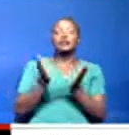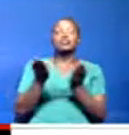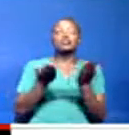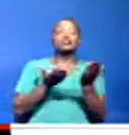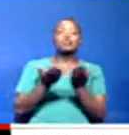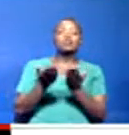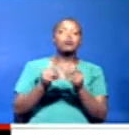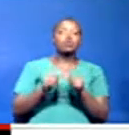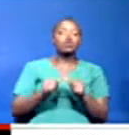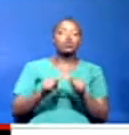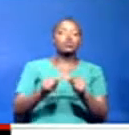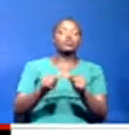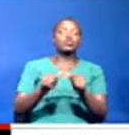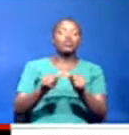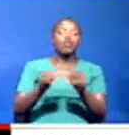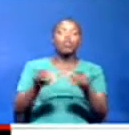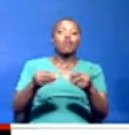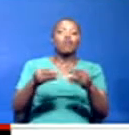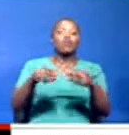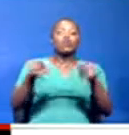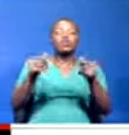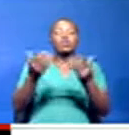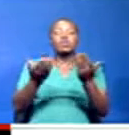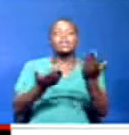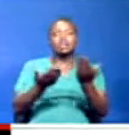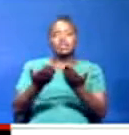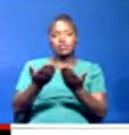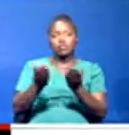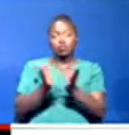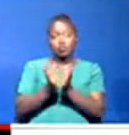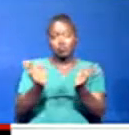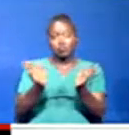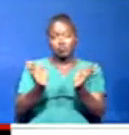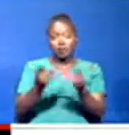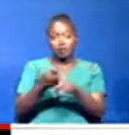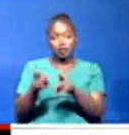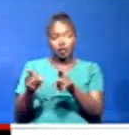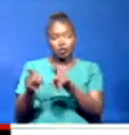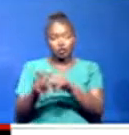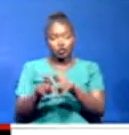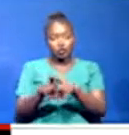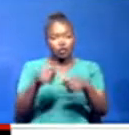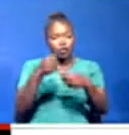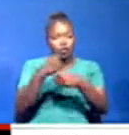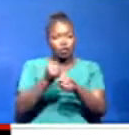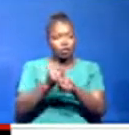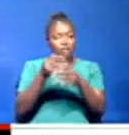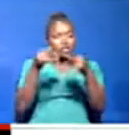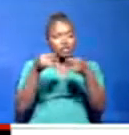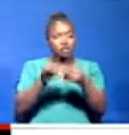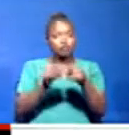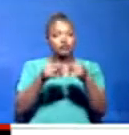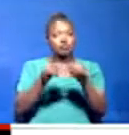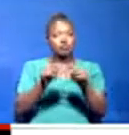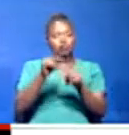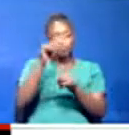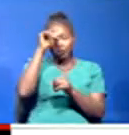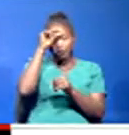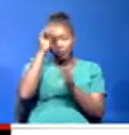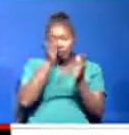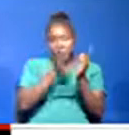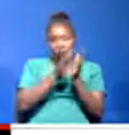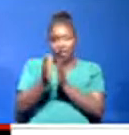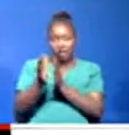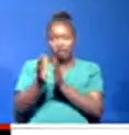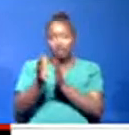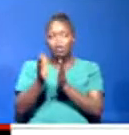continue offering quality service delivery to the public, but has also made the implementation of government plans run